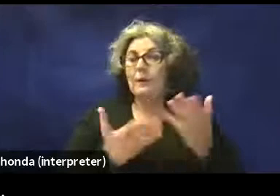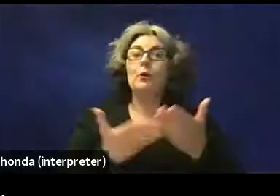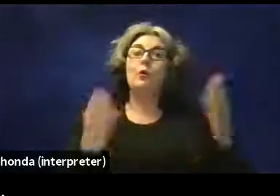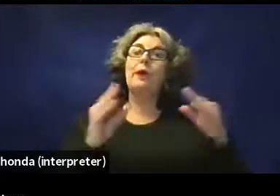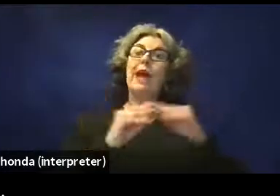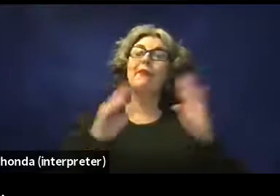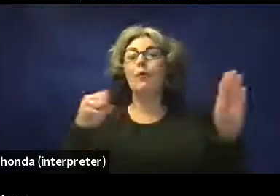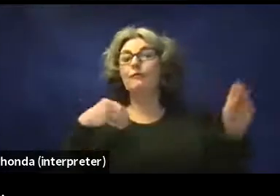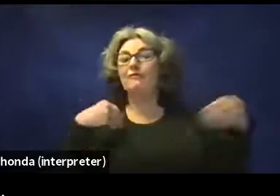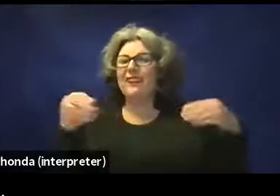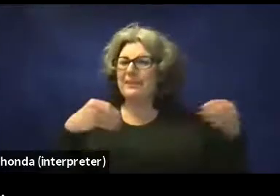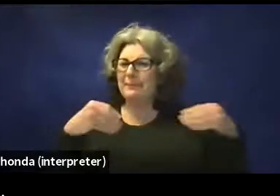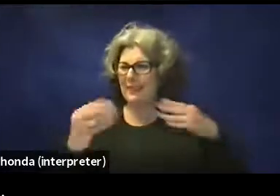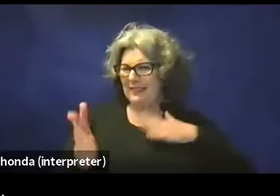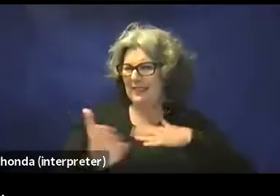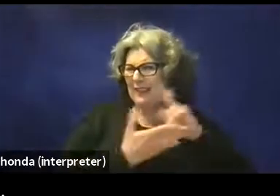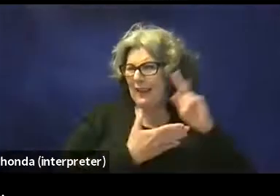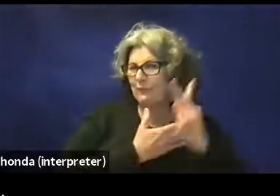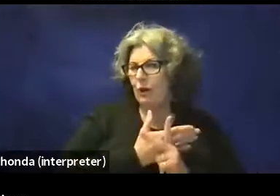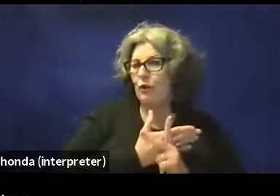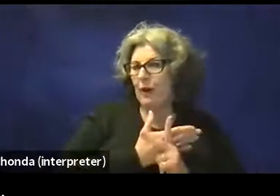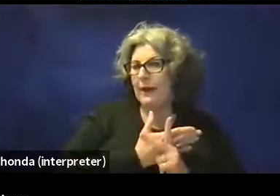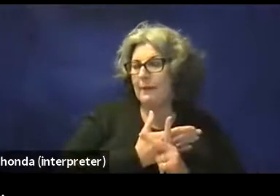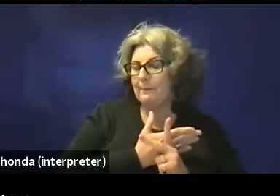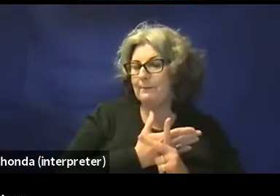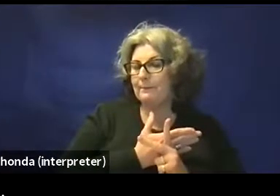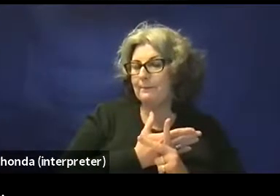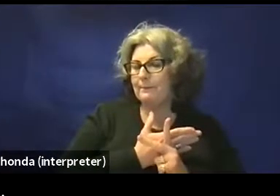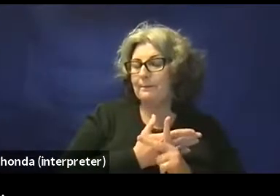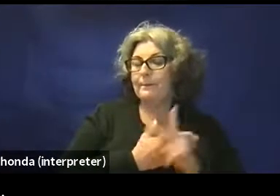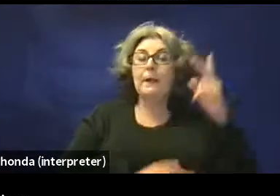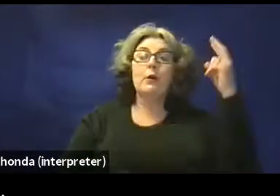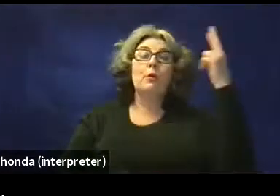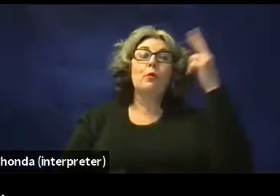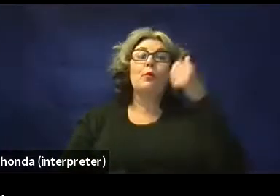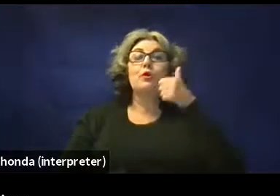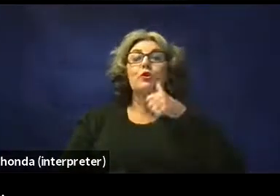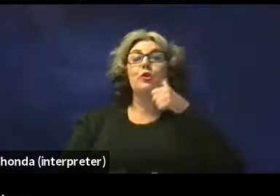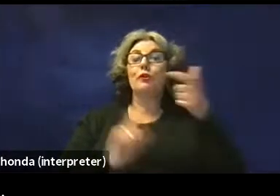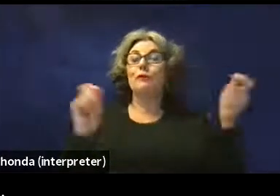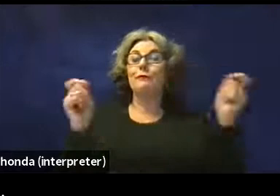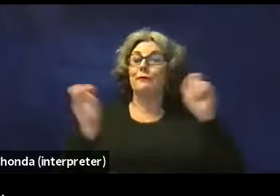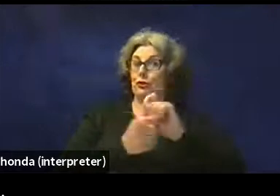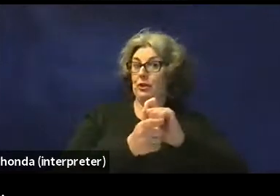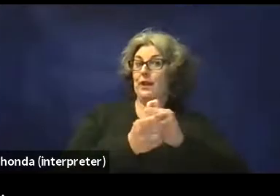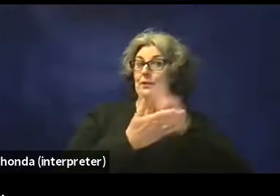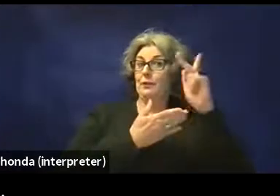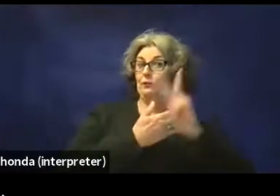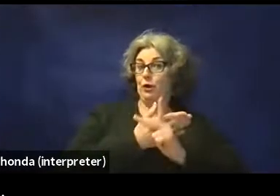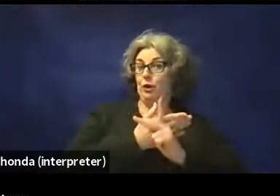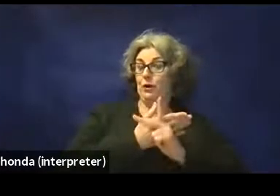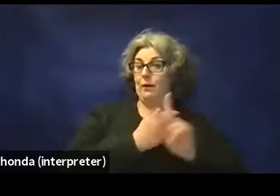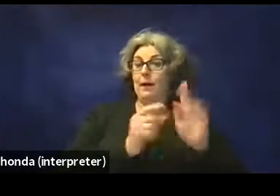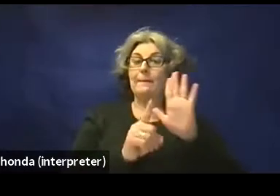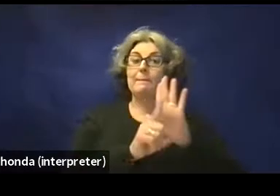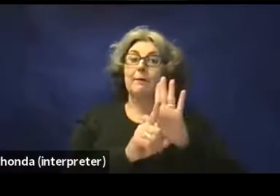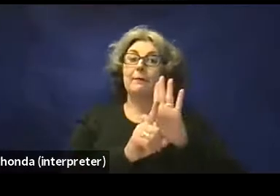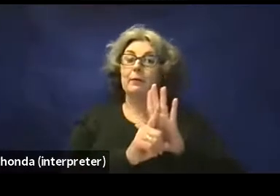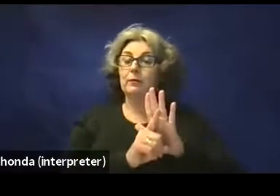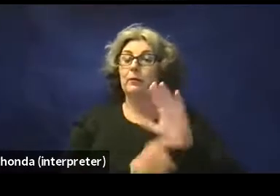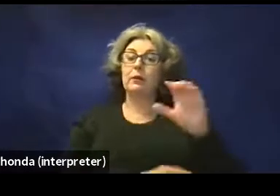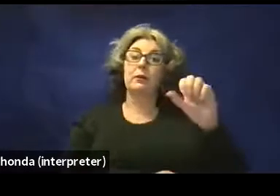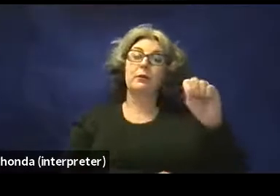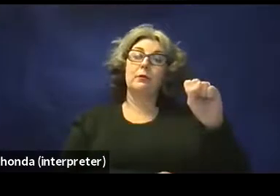more flexibility. So one of the reasons that Girls for Change is big on sexuality with